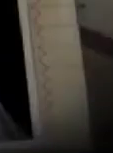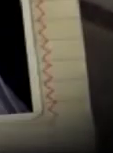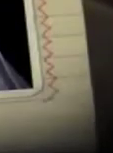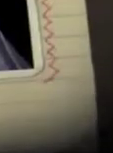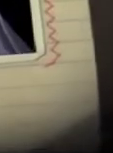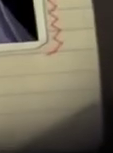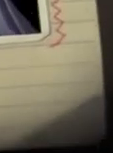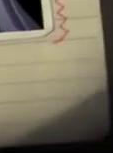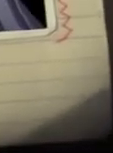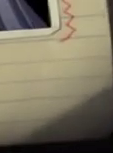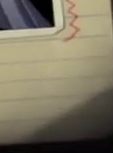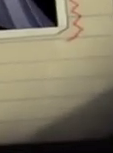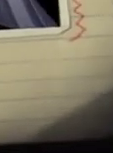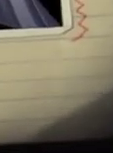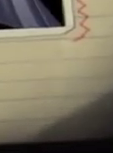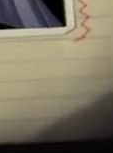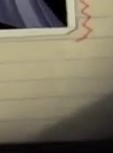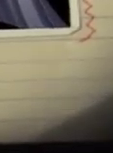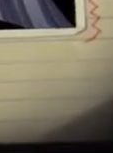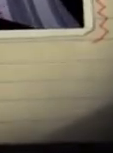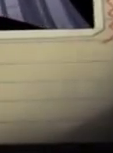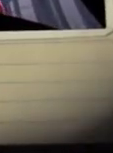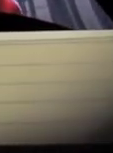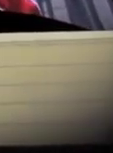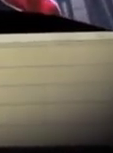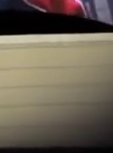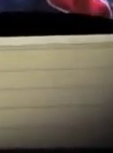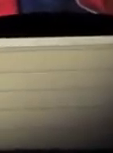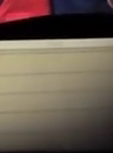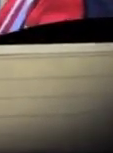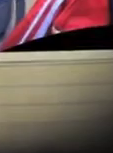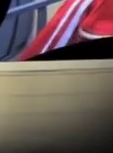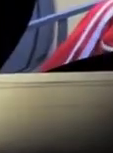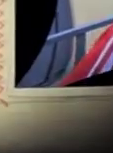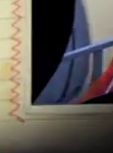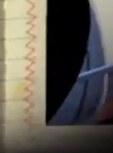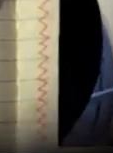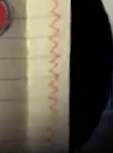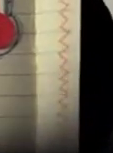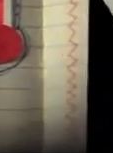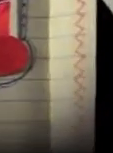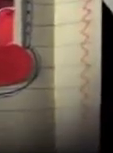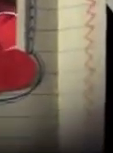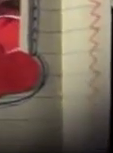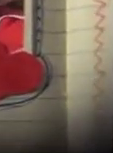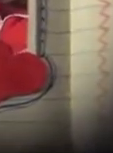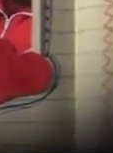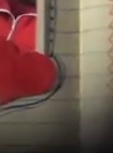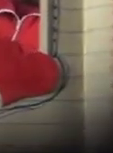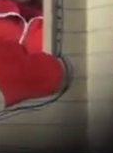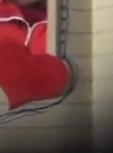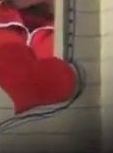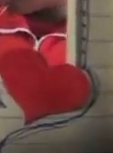I like Edu Channel because it's an educative channel. It helps people to be respectable to their parents,